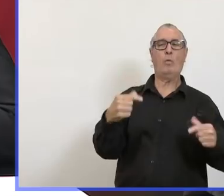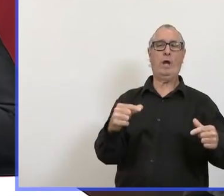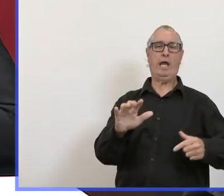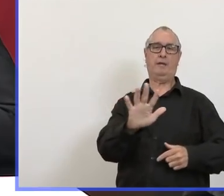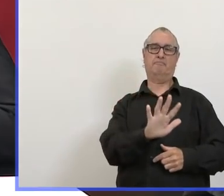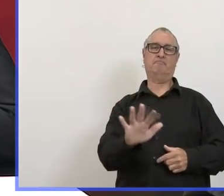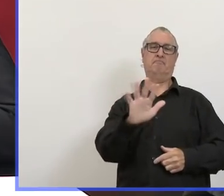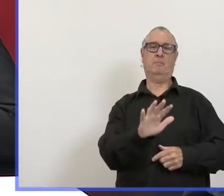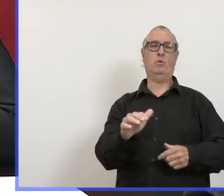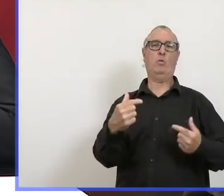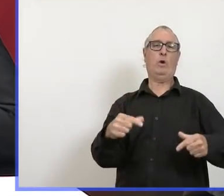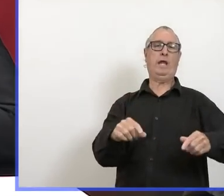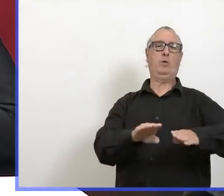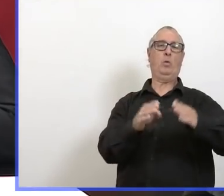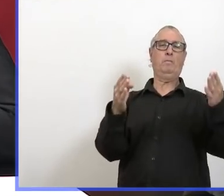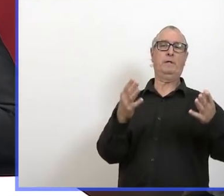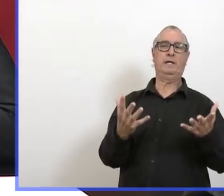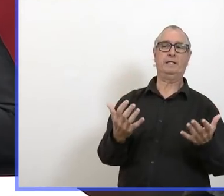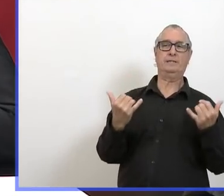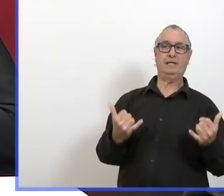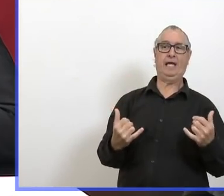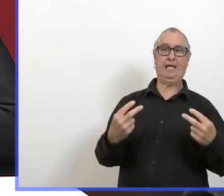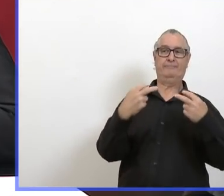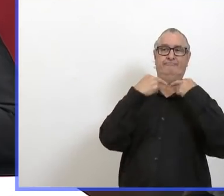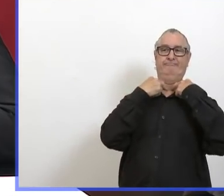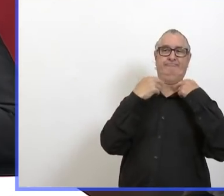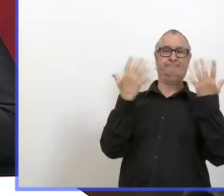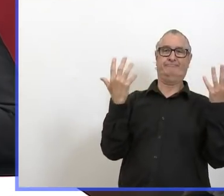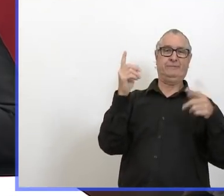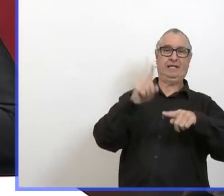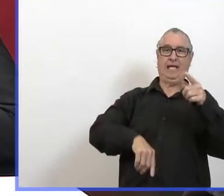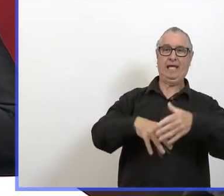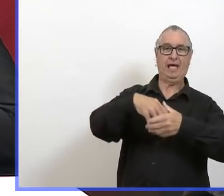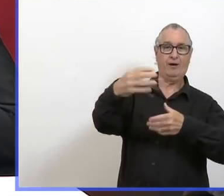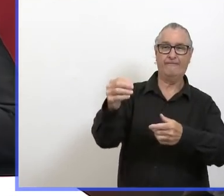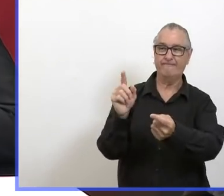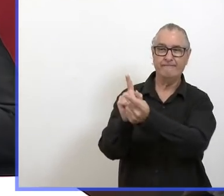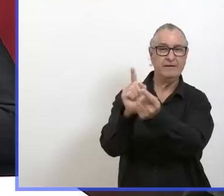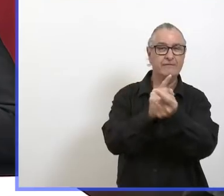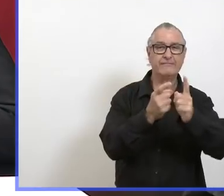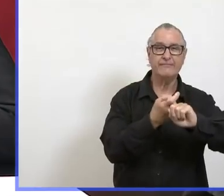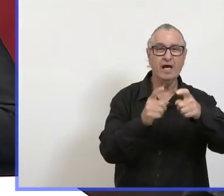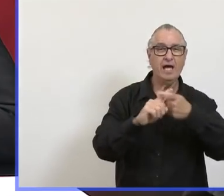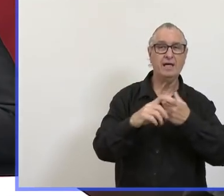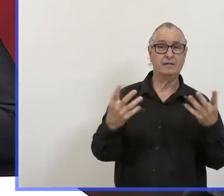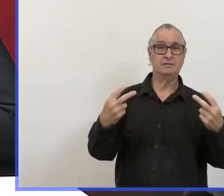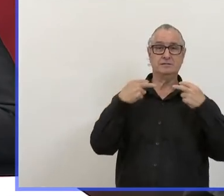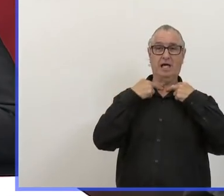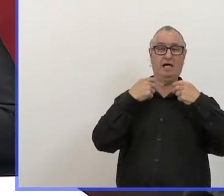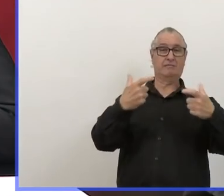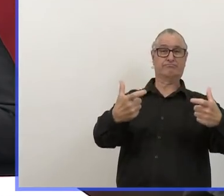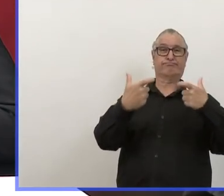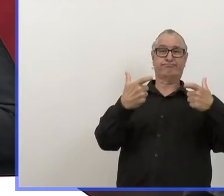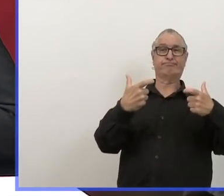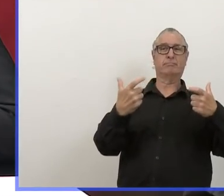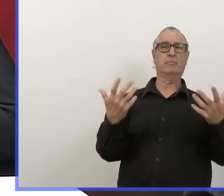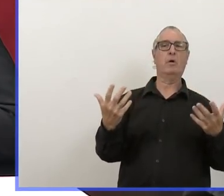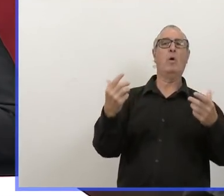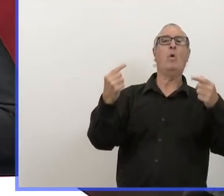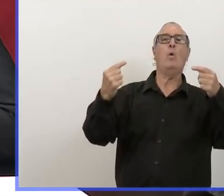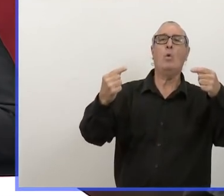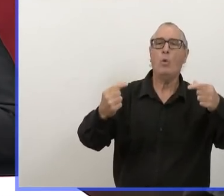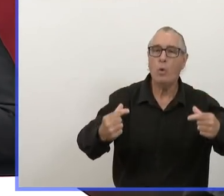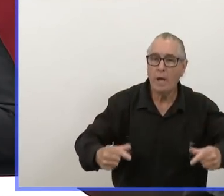we can't really do a whole lot right now. You can't even go outside and meet a friend. You know, when will we see a